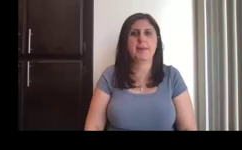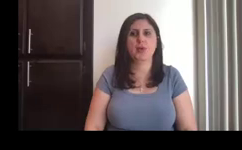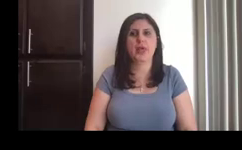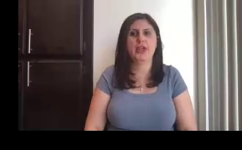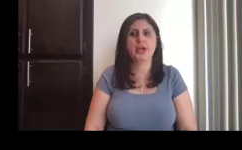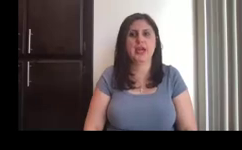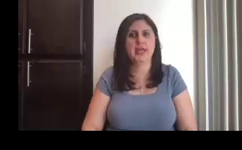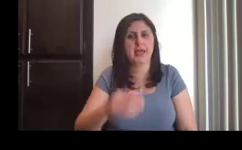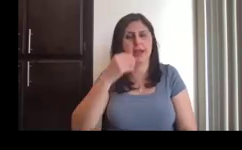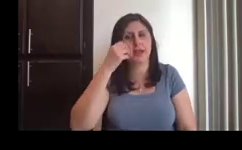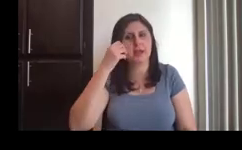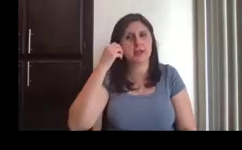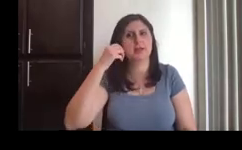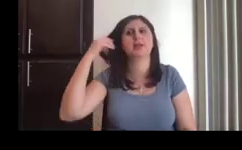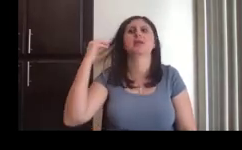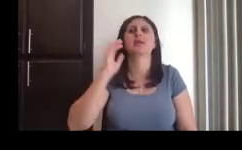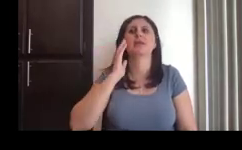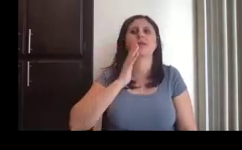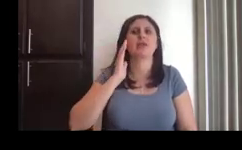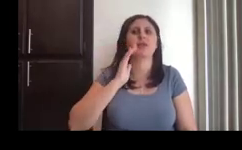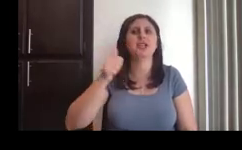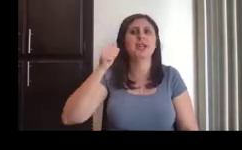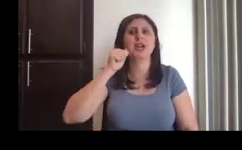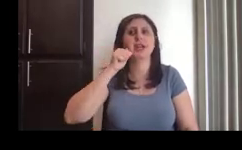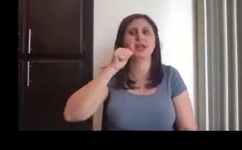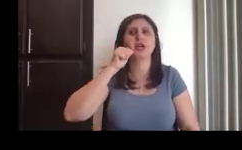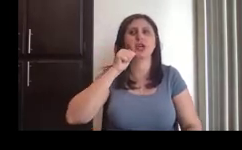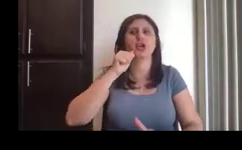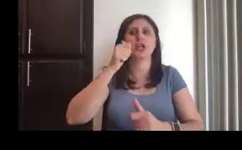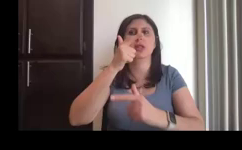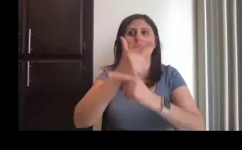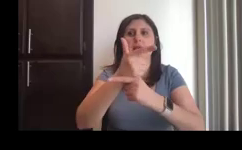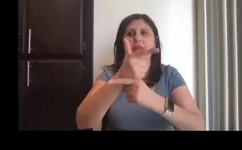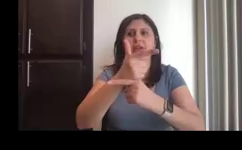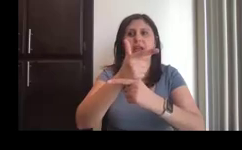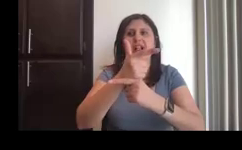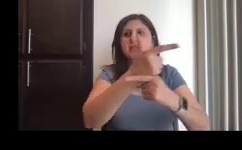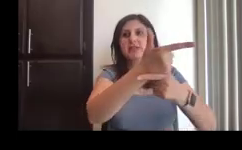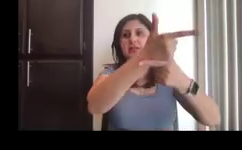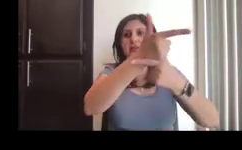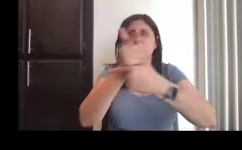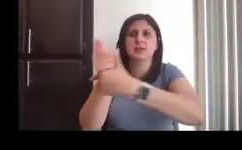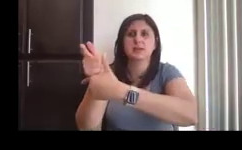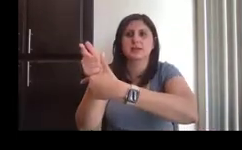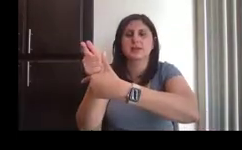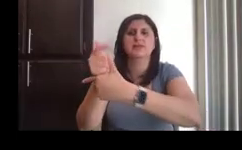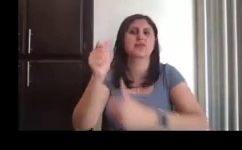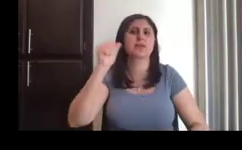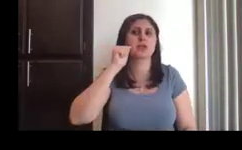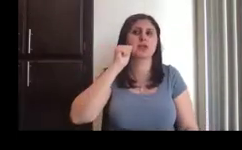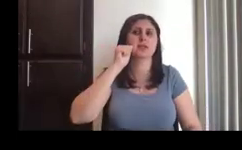Sister and a brother, again, from the chin area, girl, and then their L's.